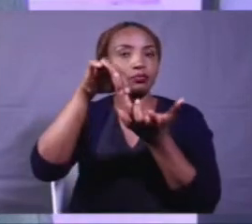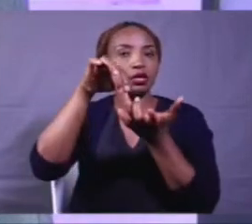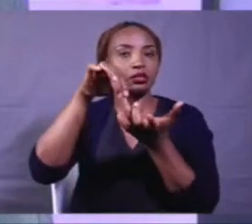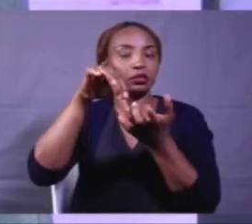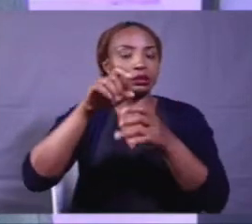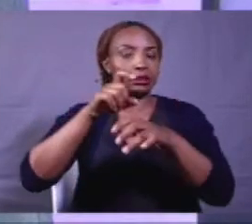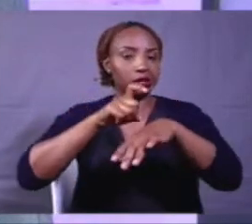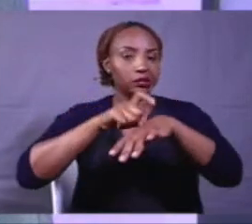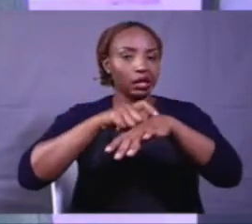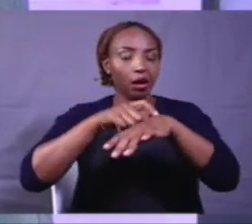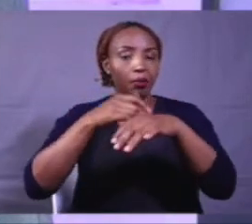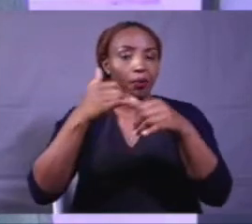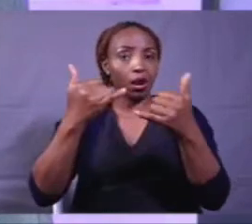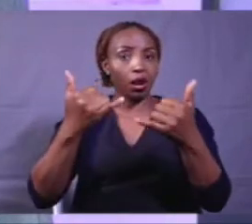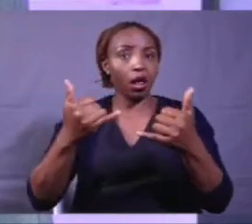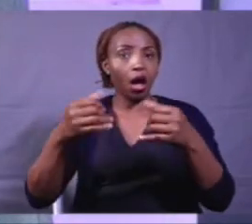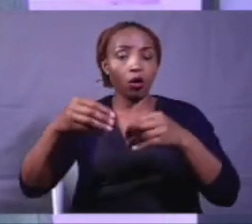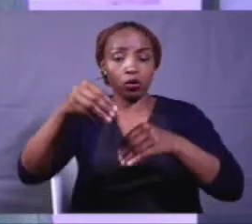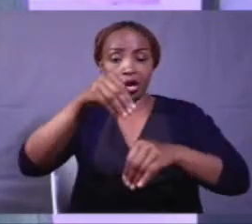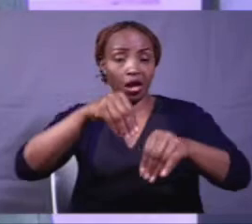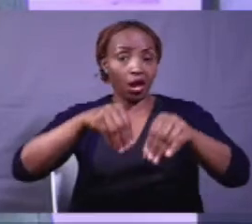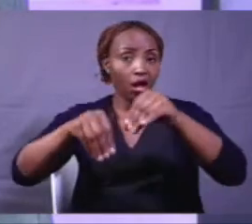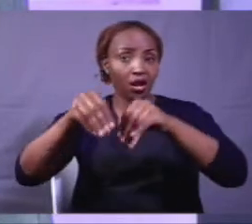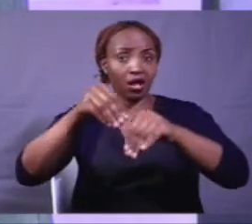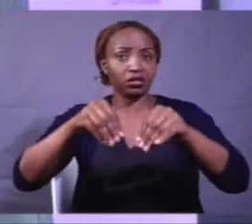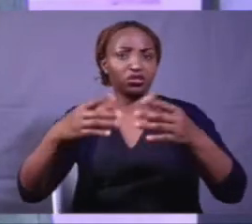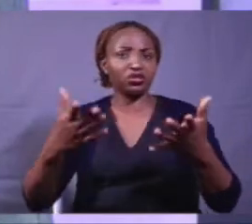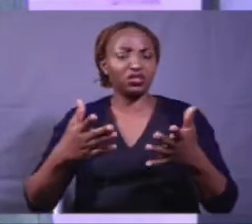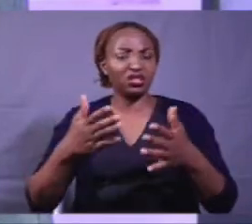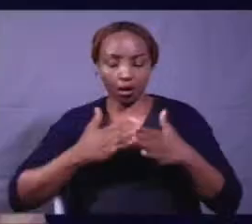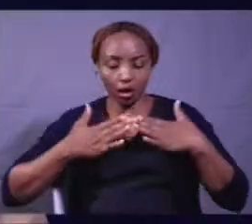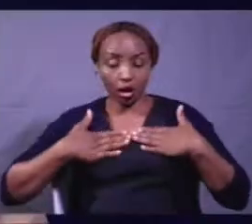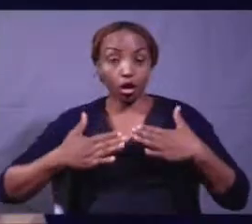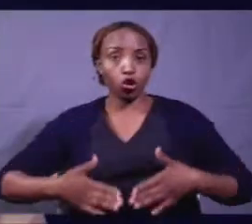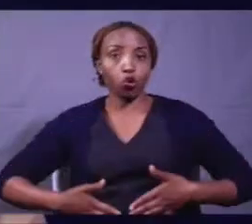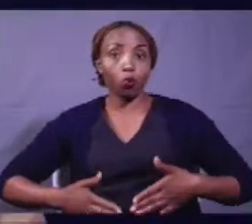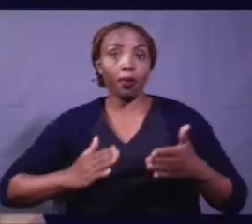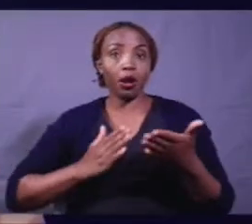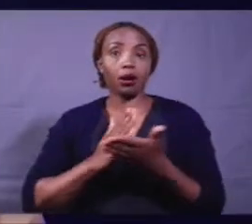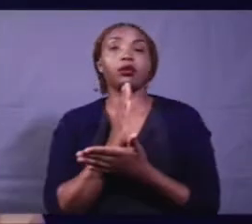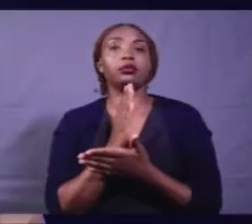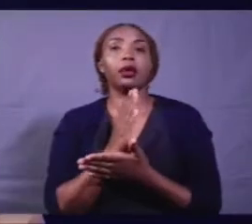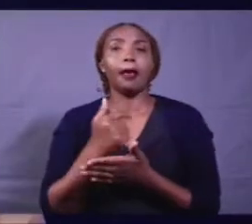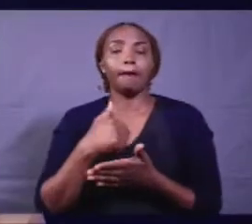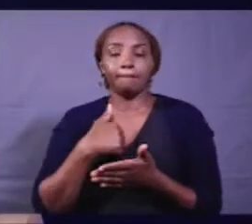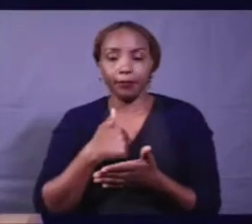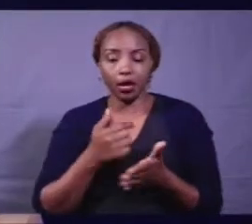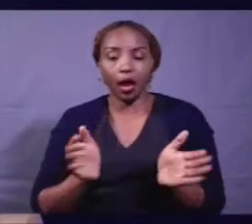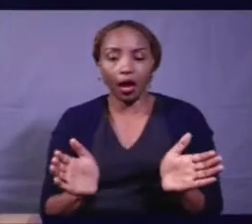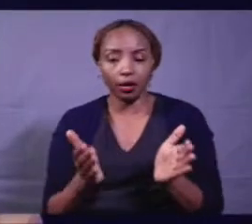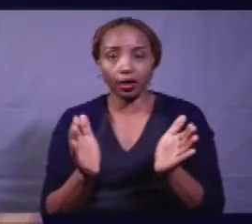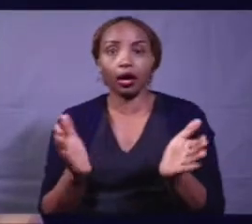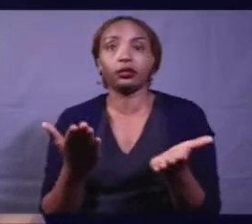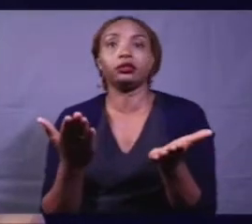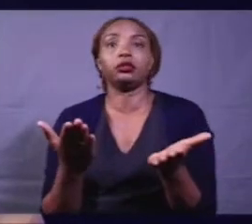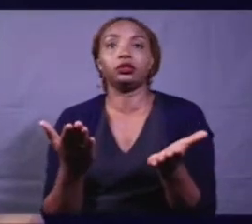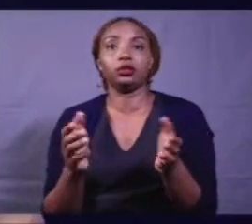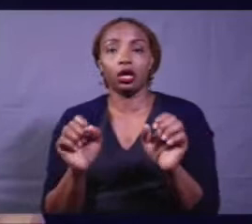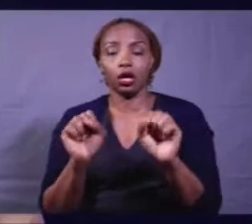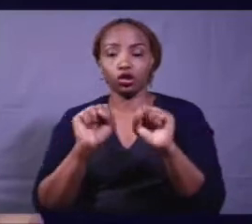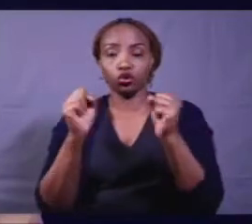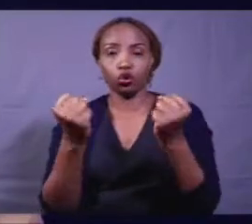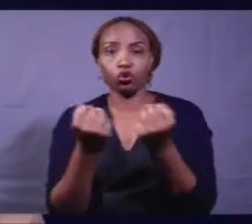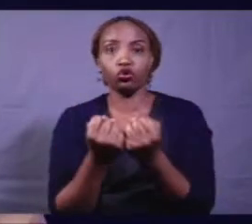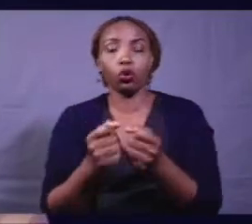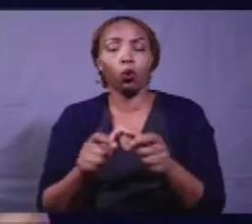and this whole thing of hate speech on social media. What do you advise Kenyans? Social media presents a very good opportunity for us to